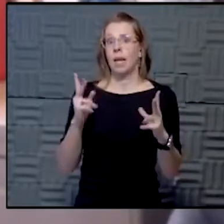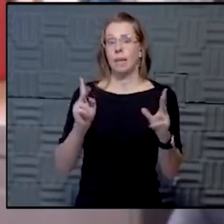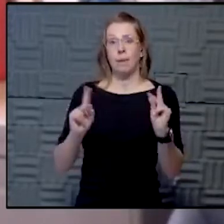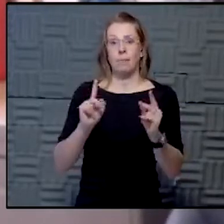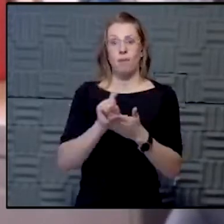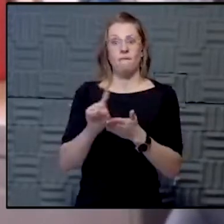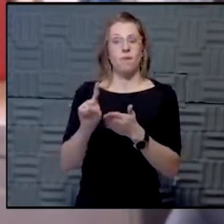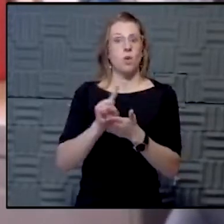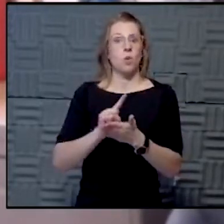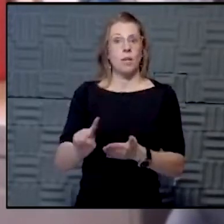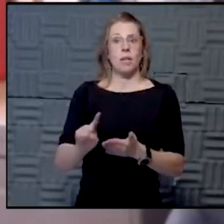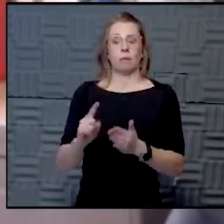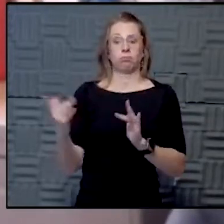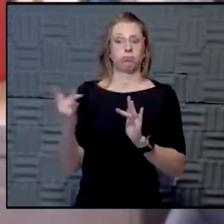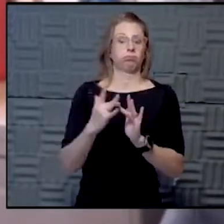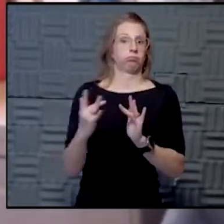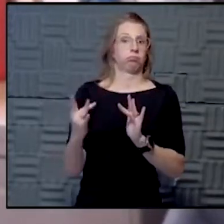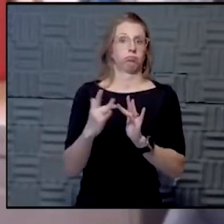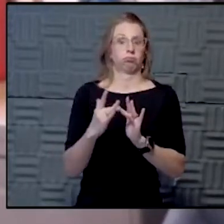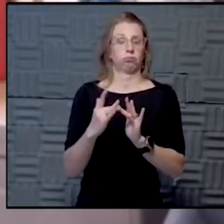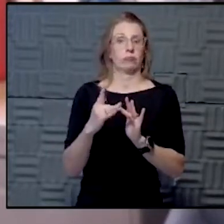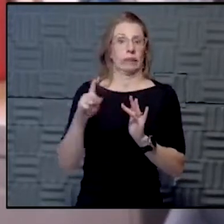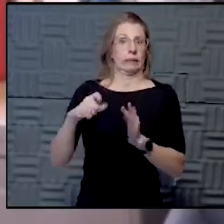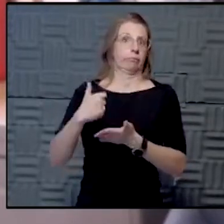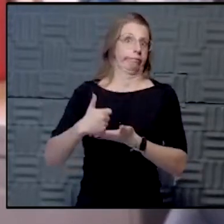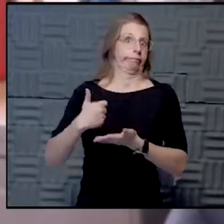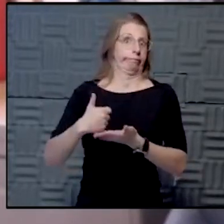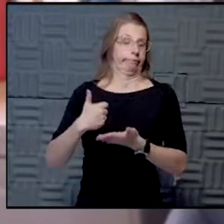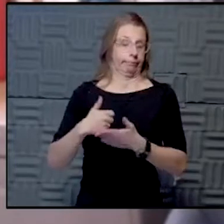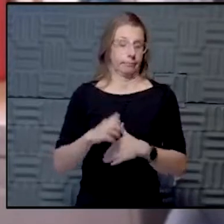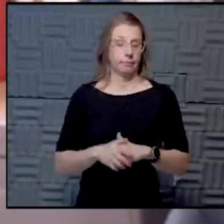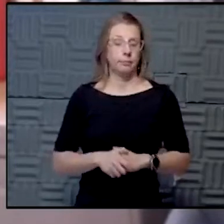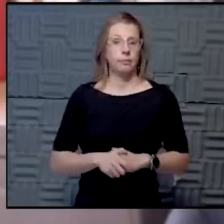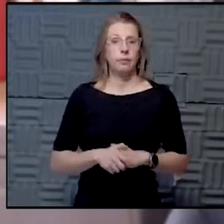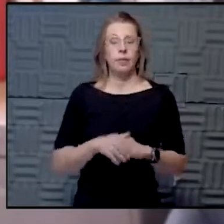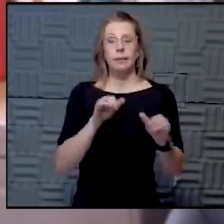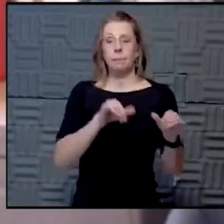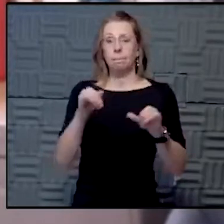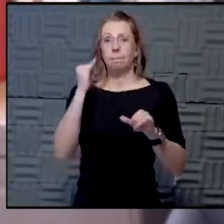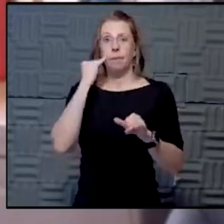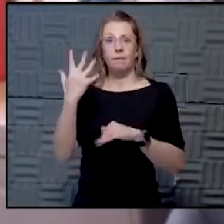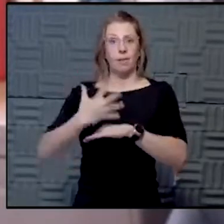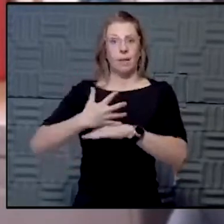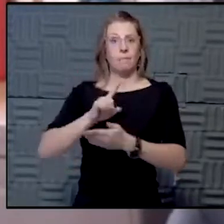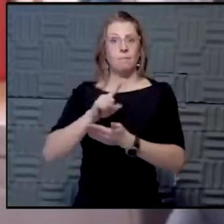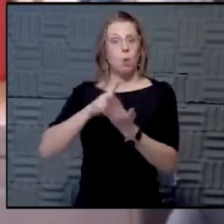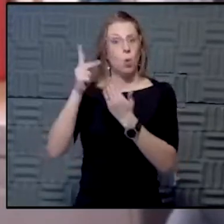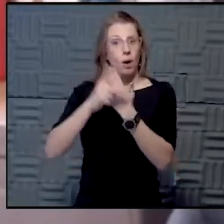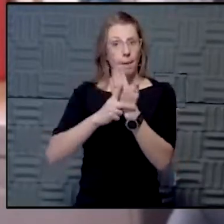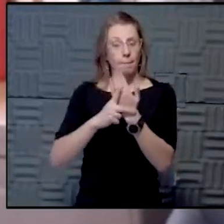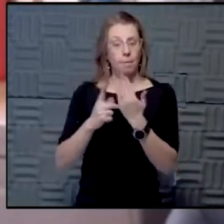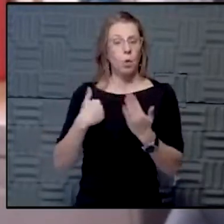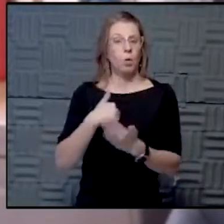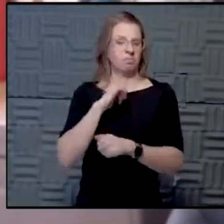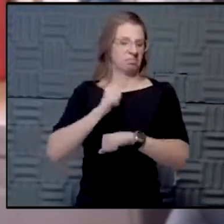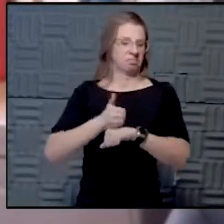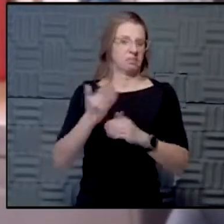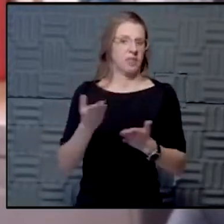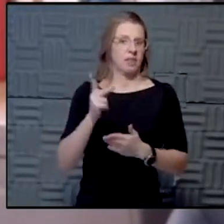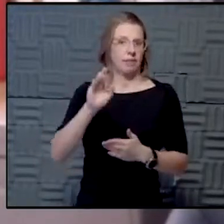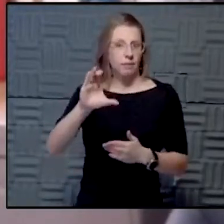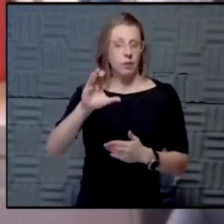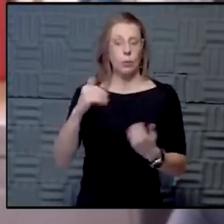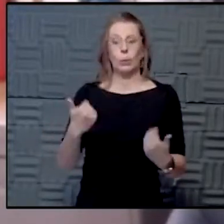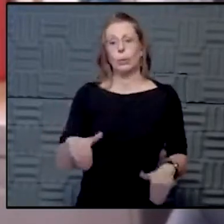each week that reach out and need that help. Same thing with our 5-day program that we hold here in Kansas City. Demand